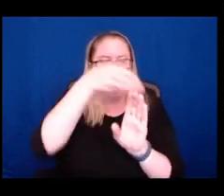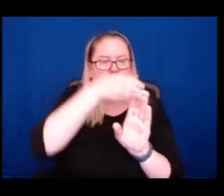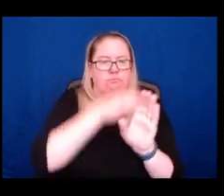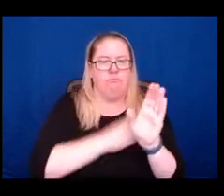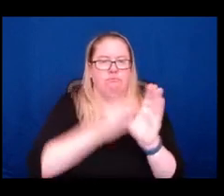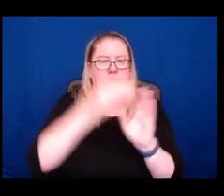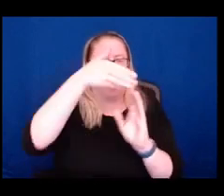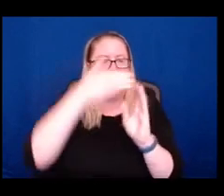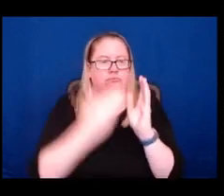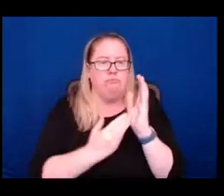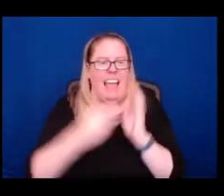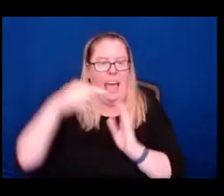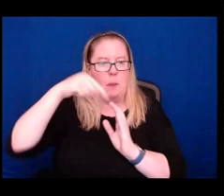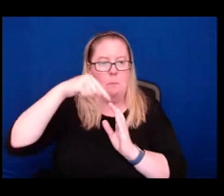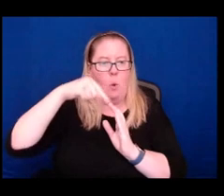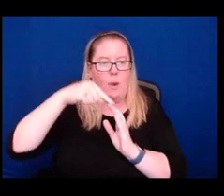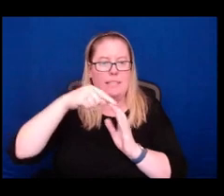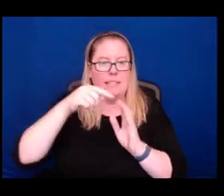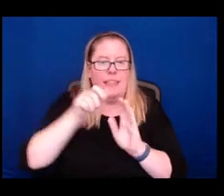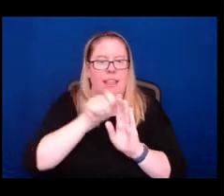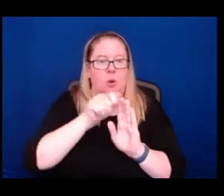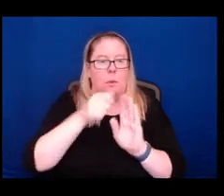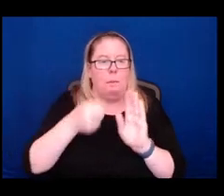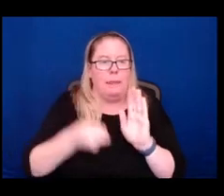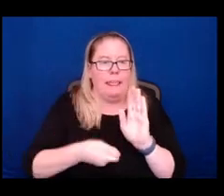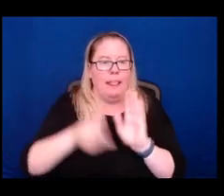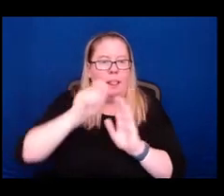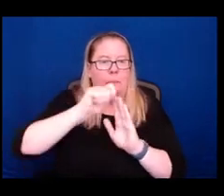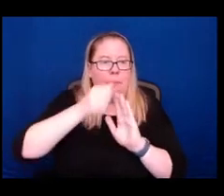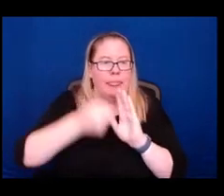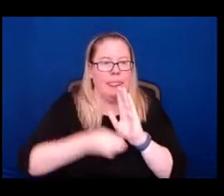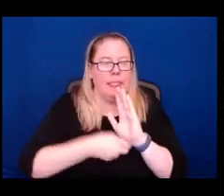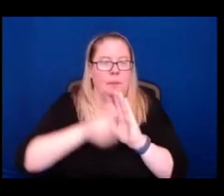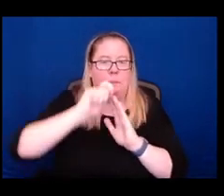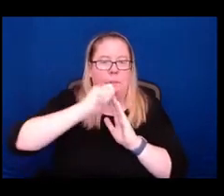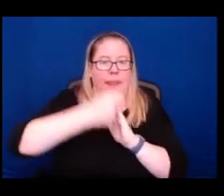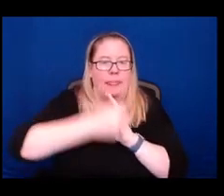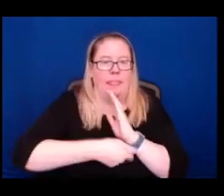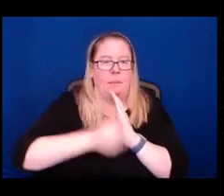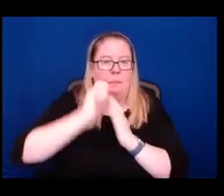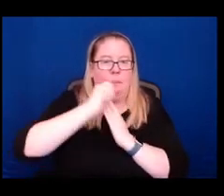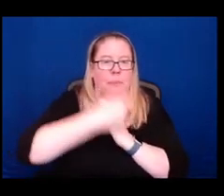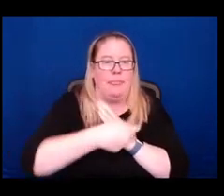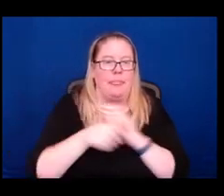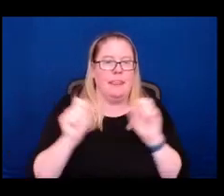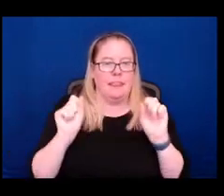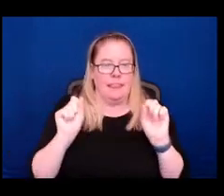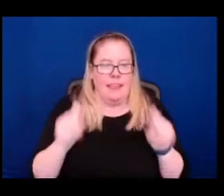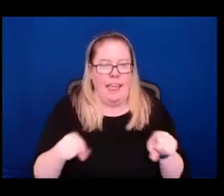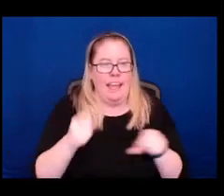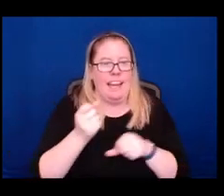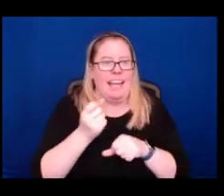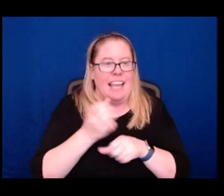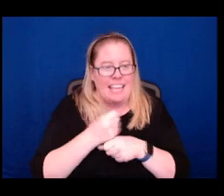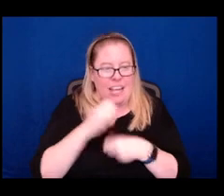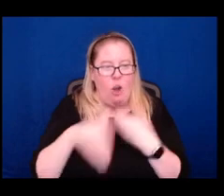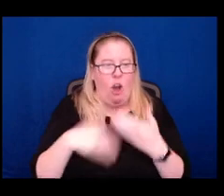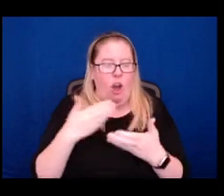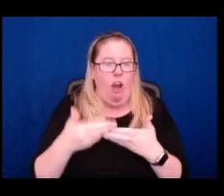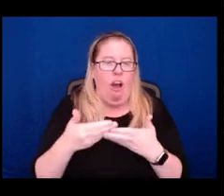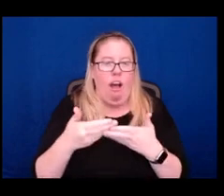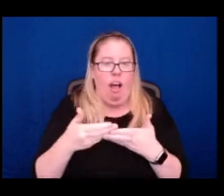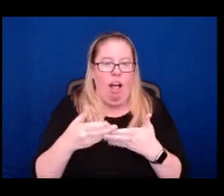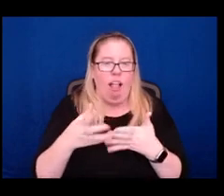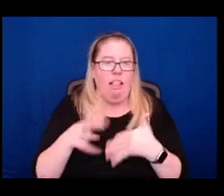just peel the whole mango and get all the flesh right out of this baby.